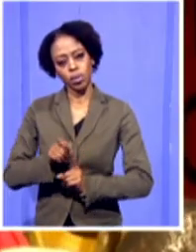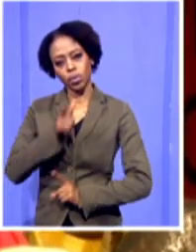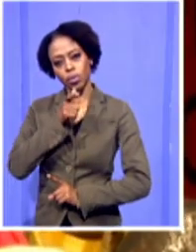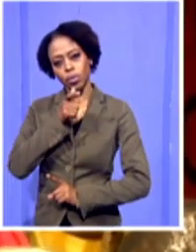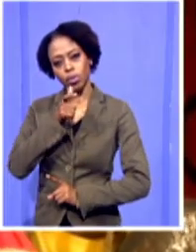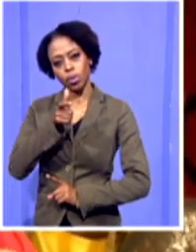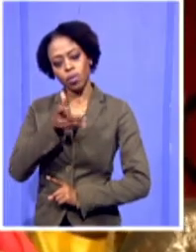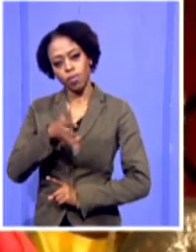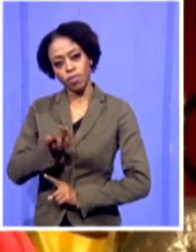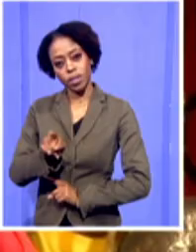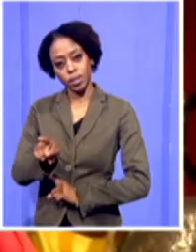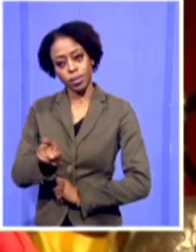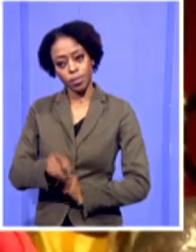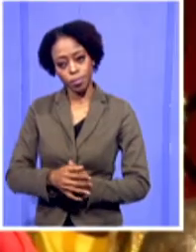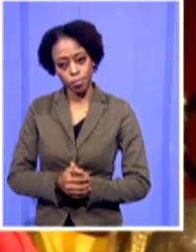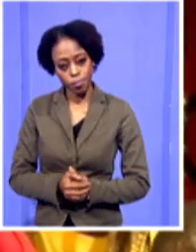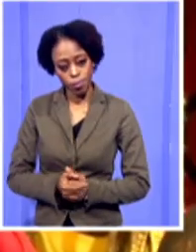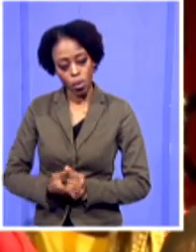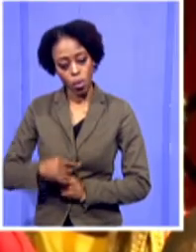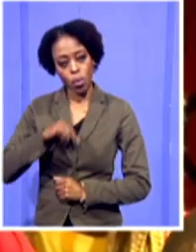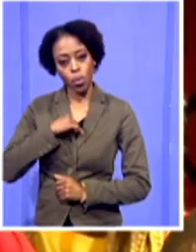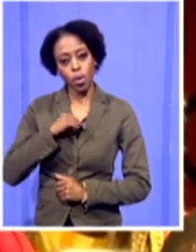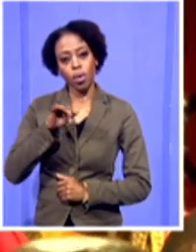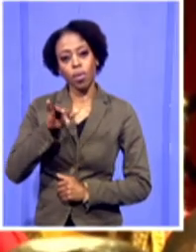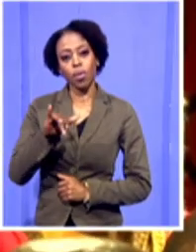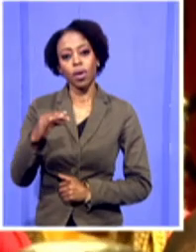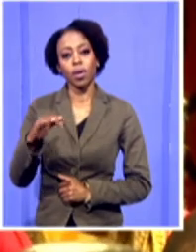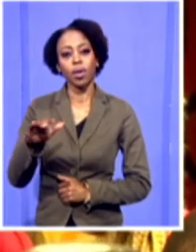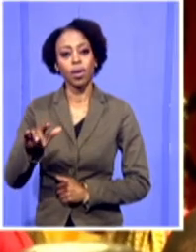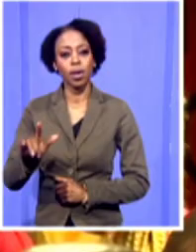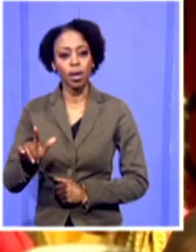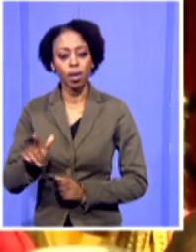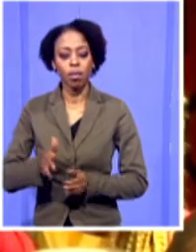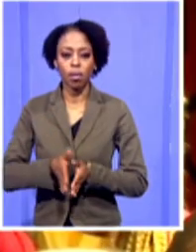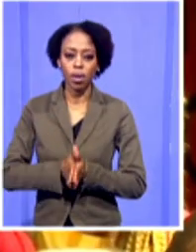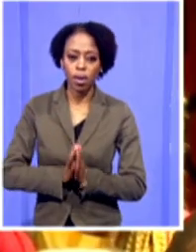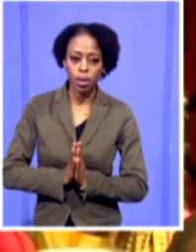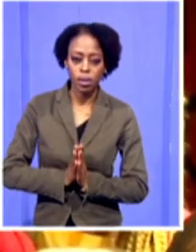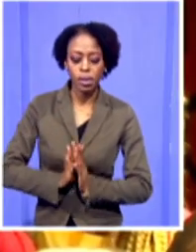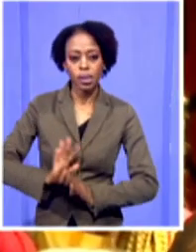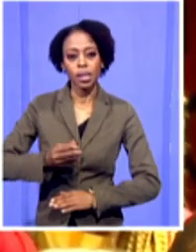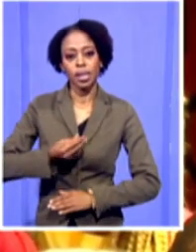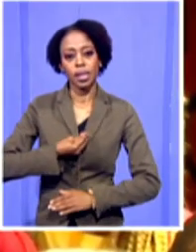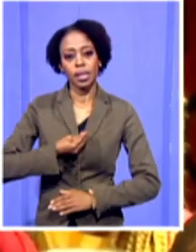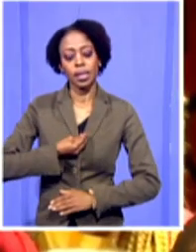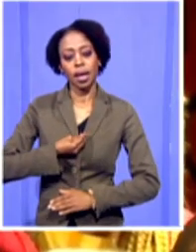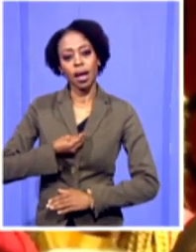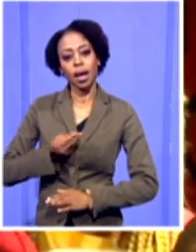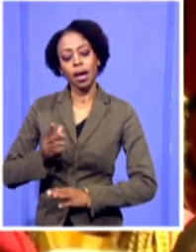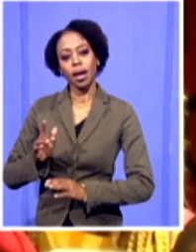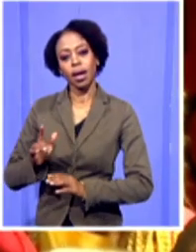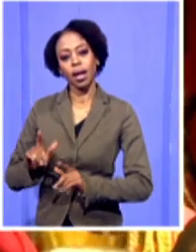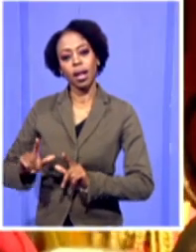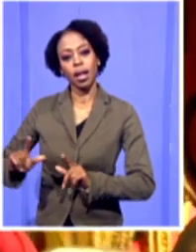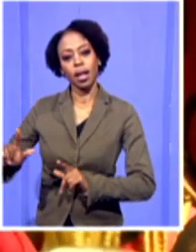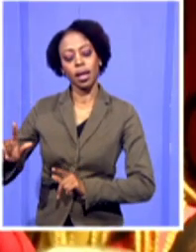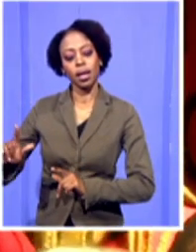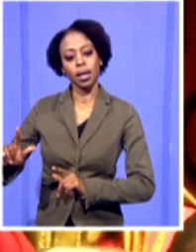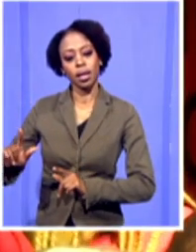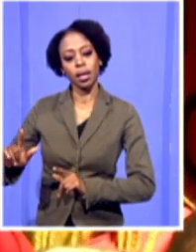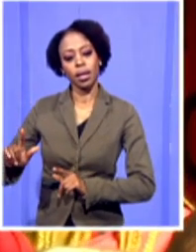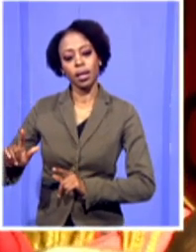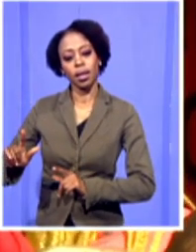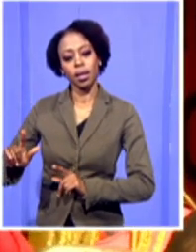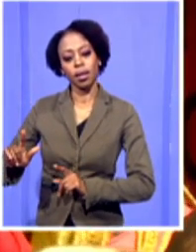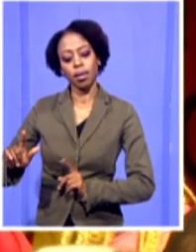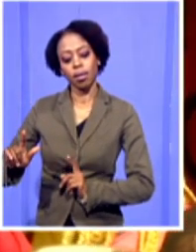and as the YCL was saying, we are pleading that the Young Communist League speak before the